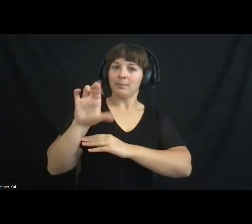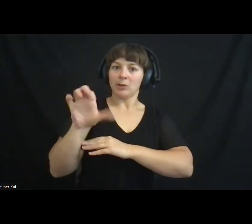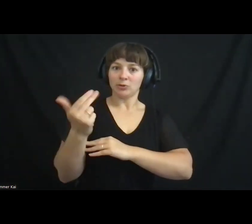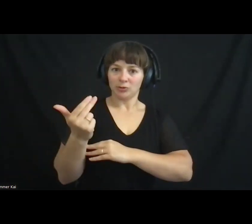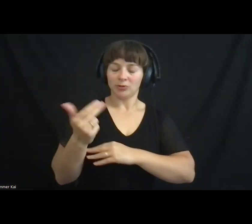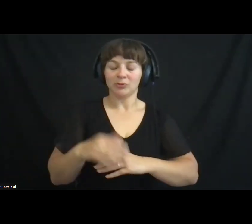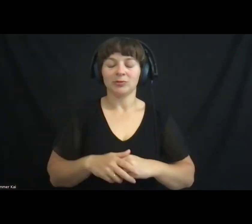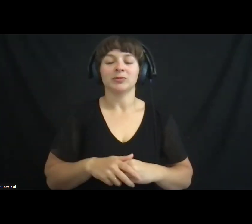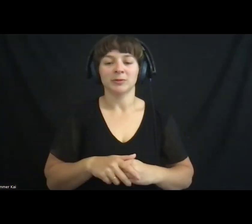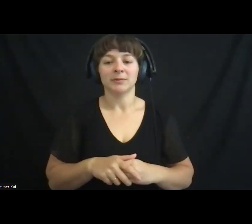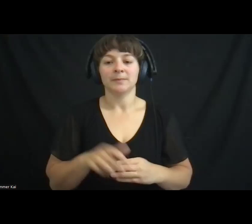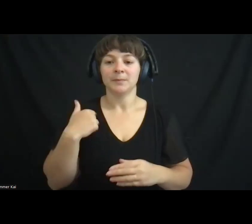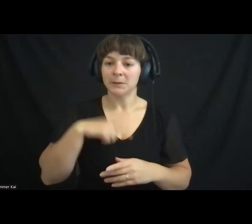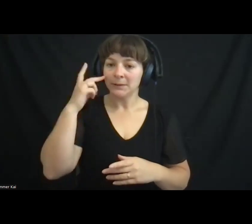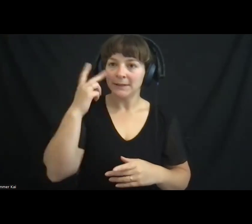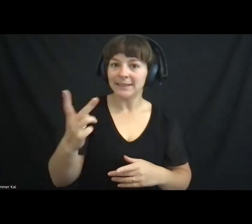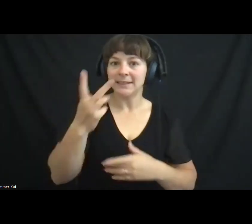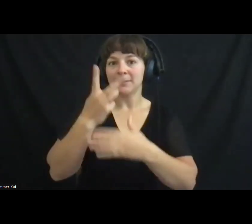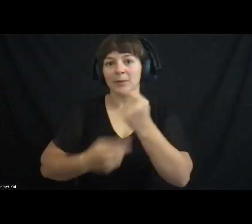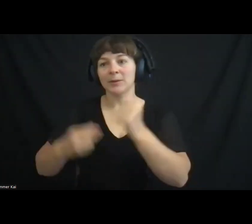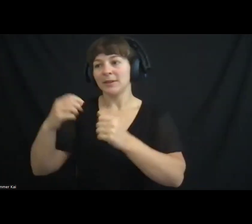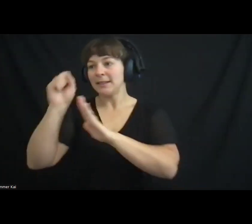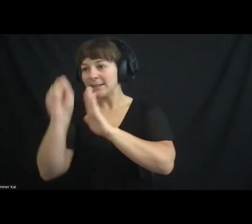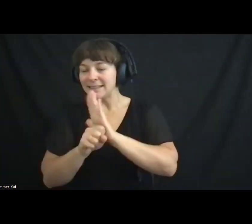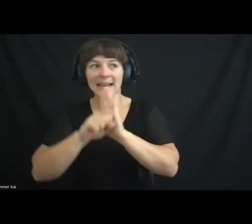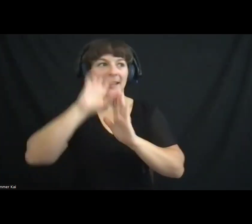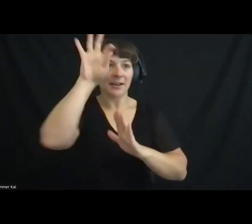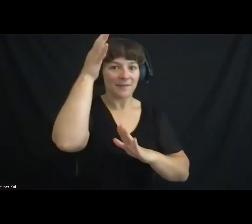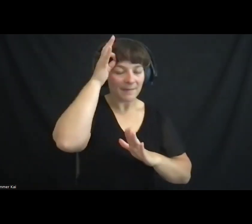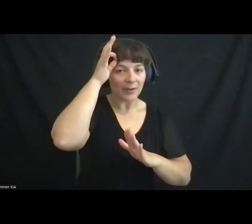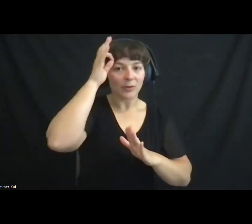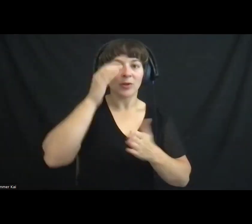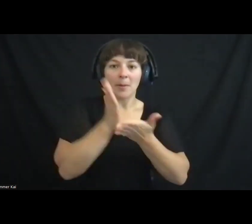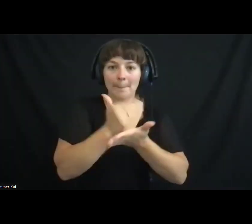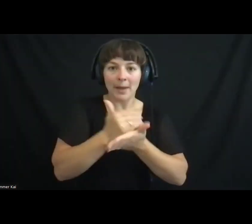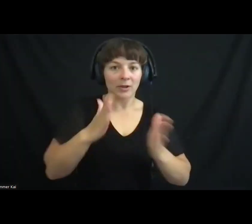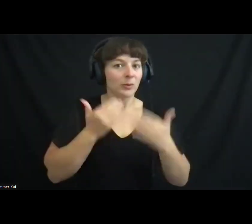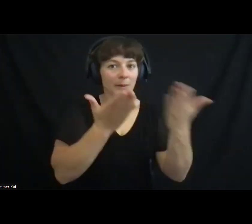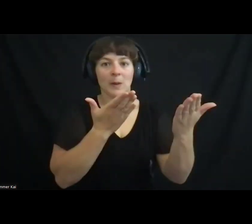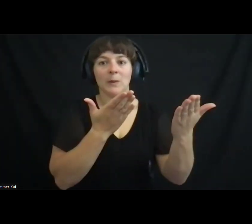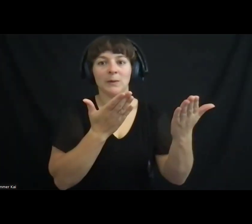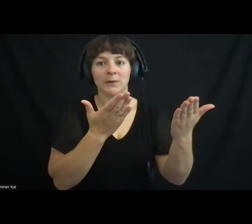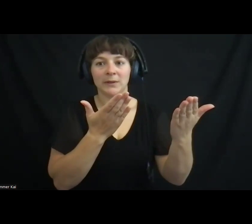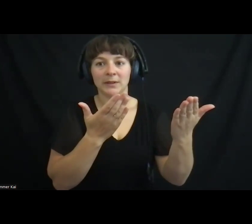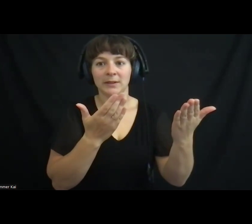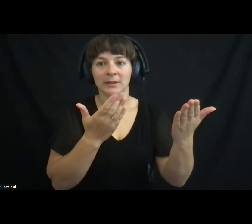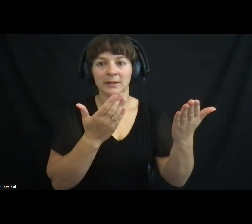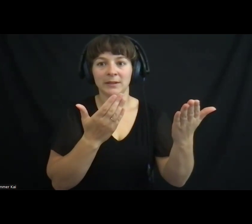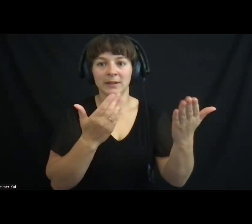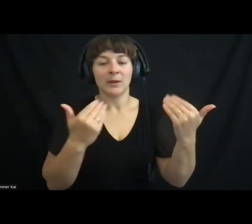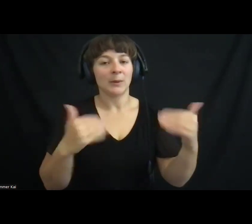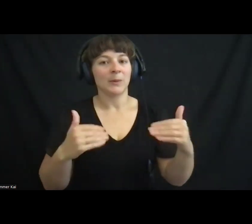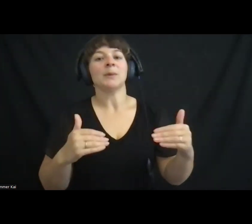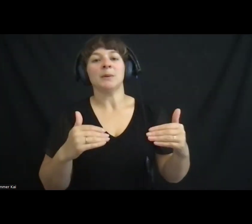seen, both state and federal budget proposals that have significant impacts